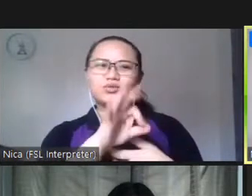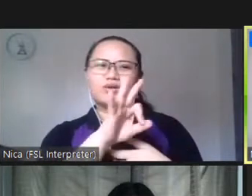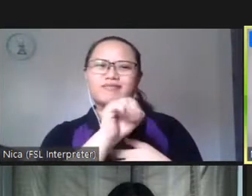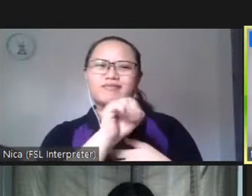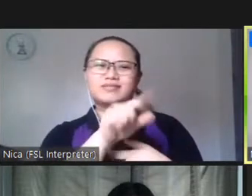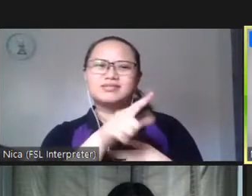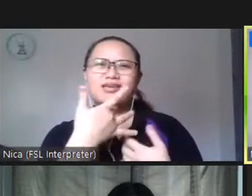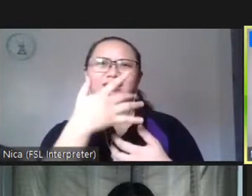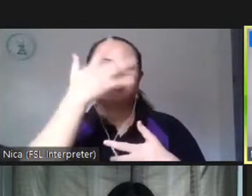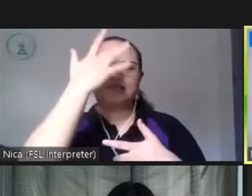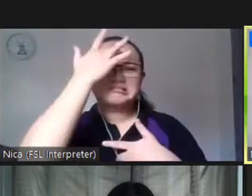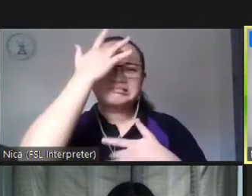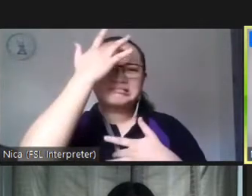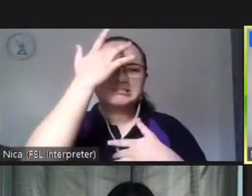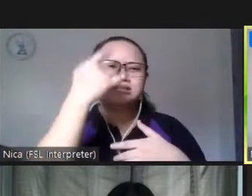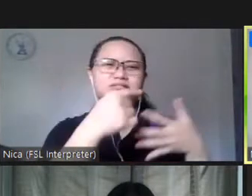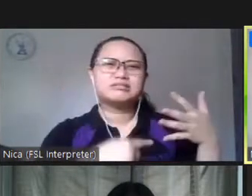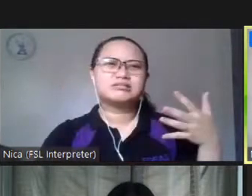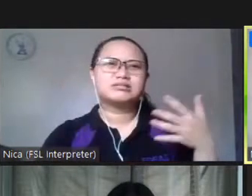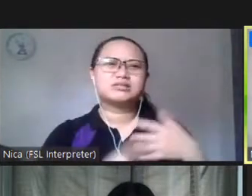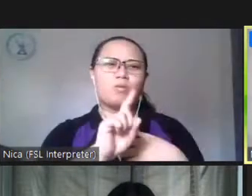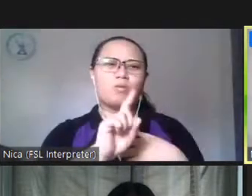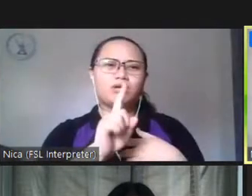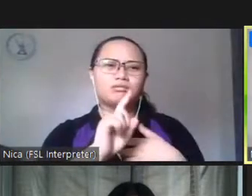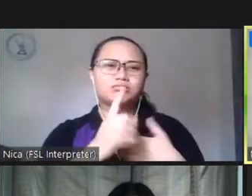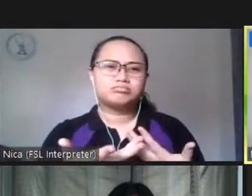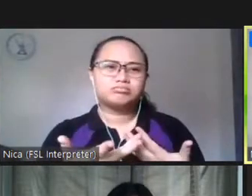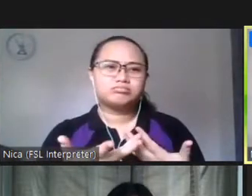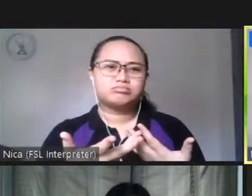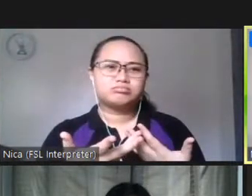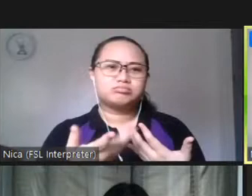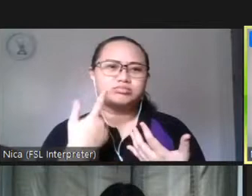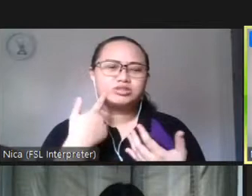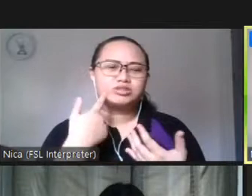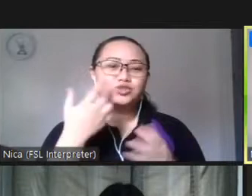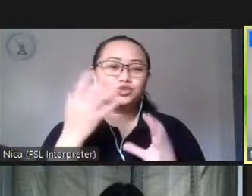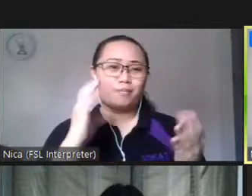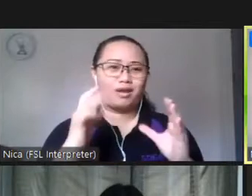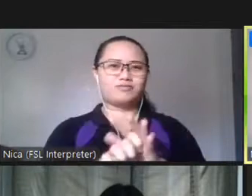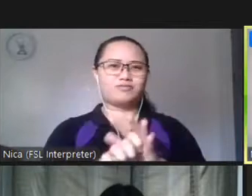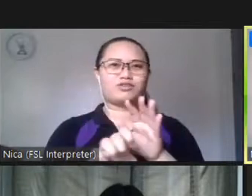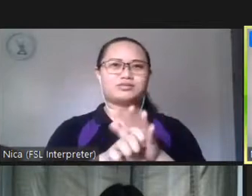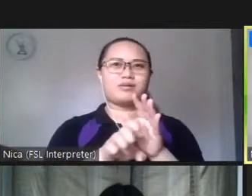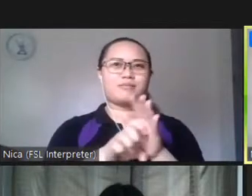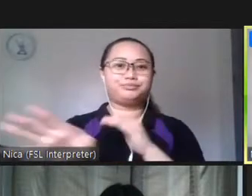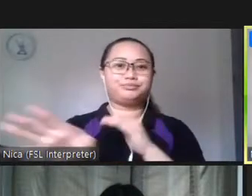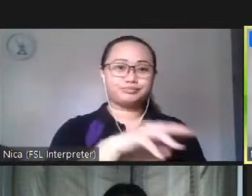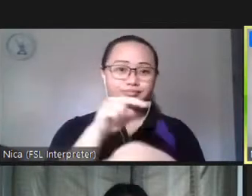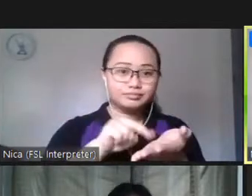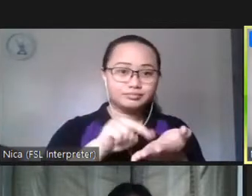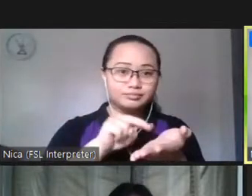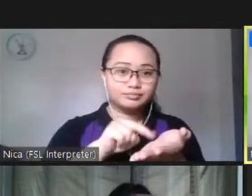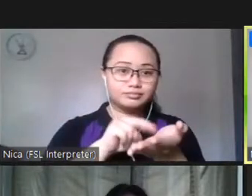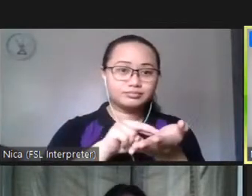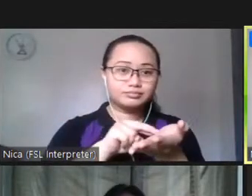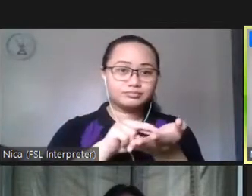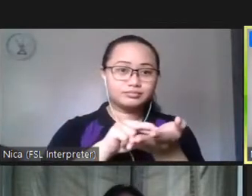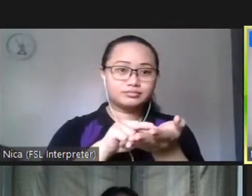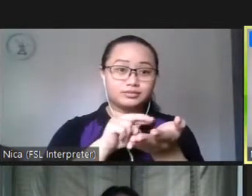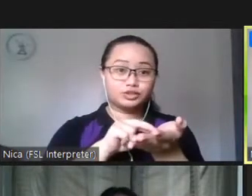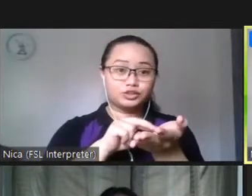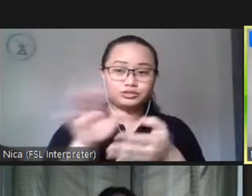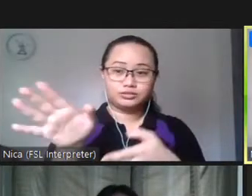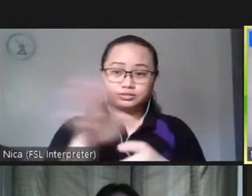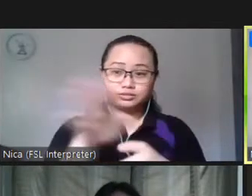COVID-19? So, to compare that, imagine if you're, kunyari, nurse ka, tapos gusto mo mag-work